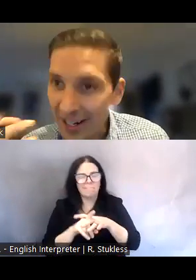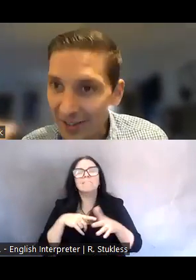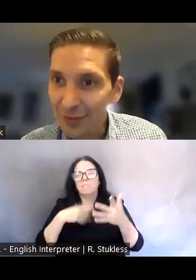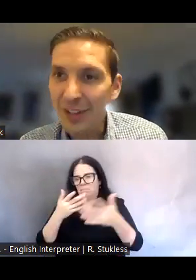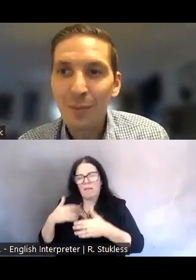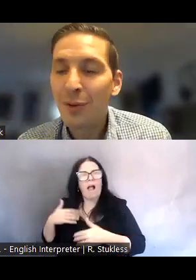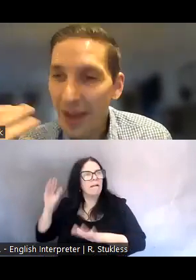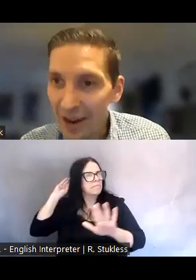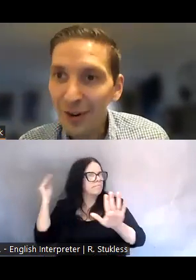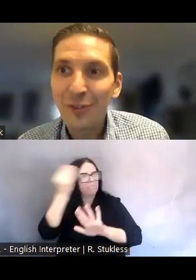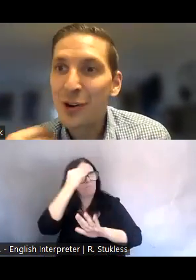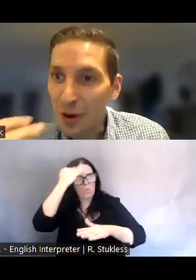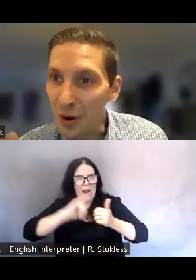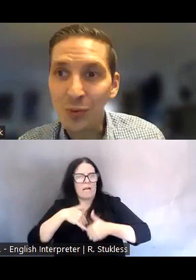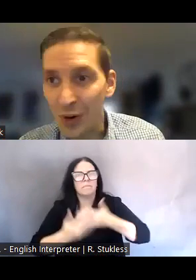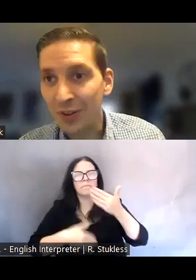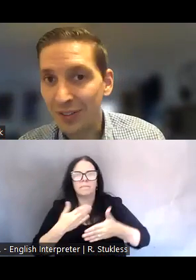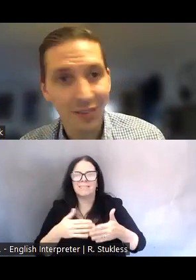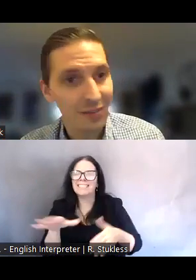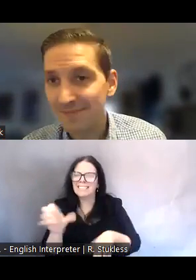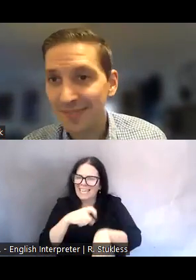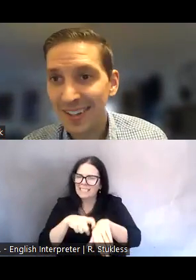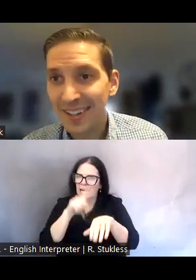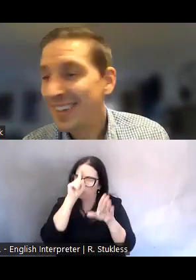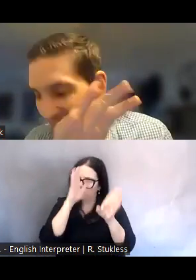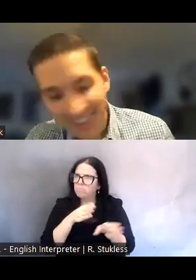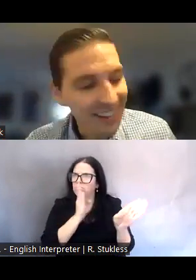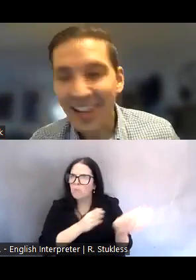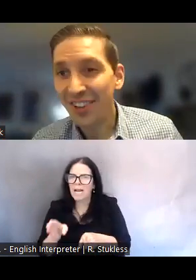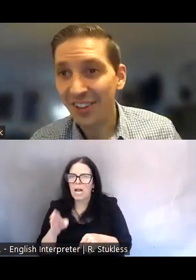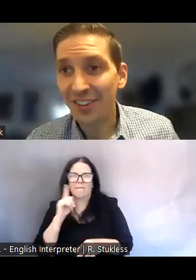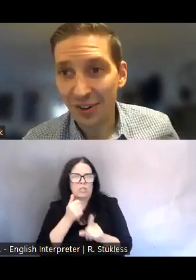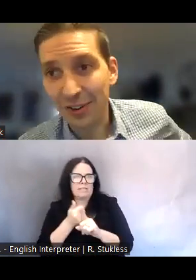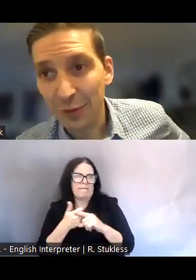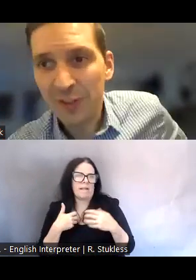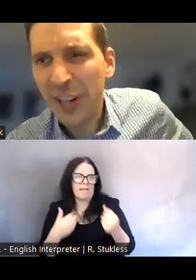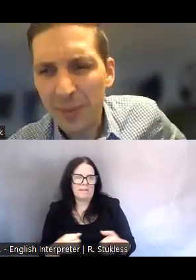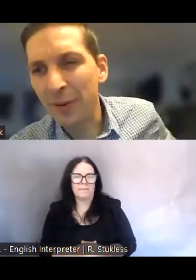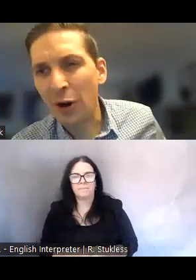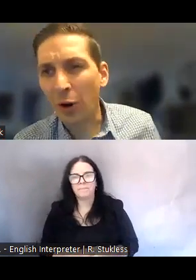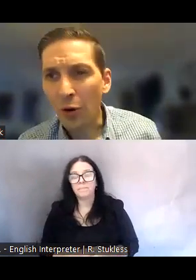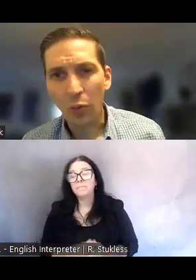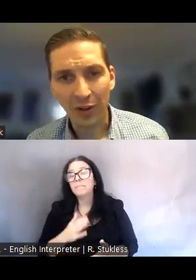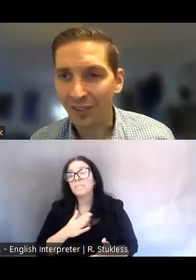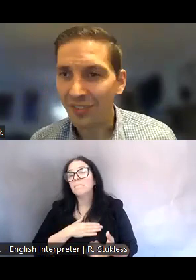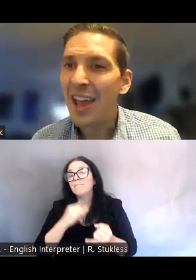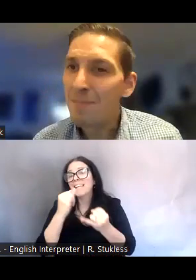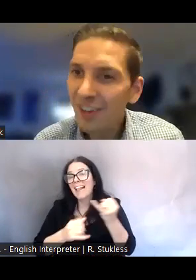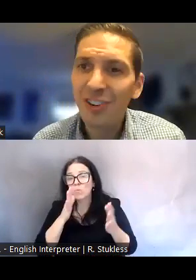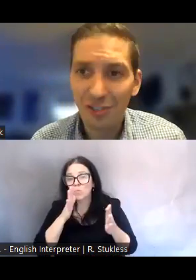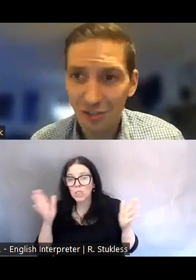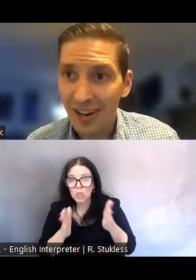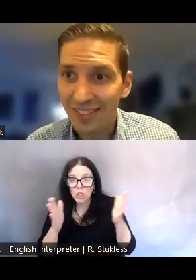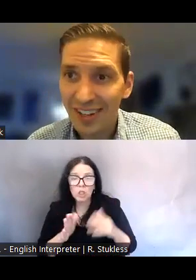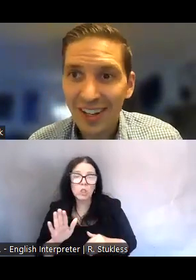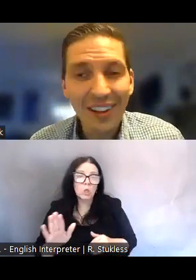to actively prepare for your own wellness. And the last thing I'll encourage when we talk about our own wellness and